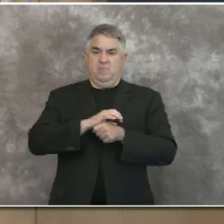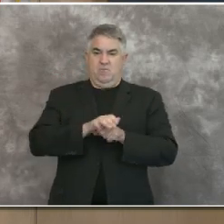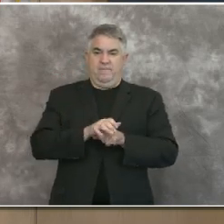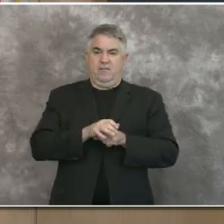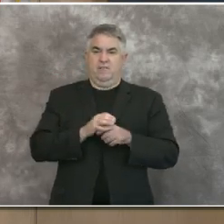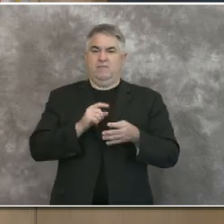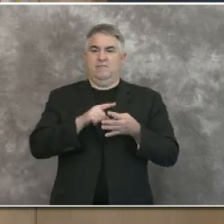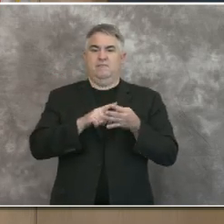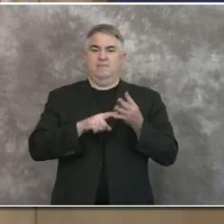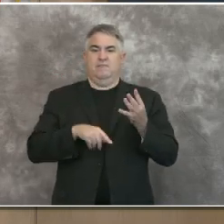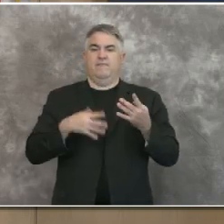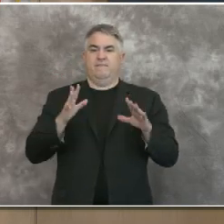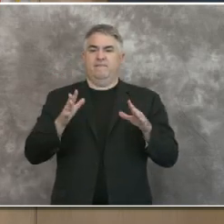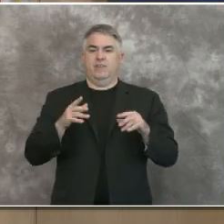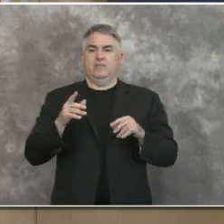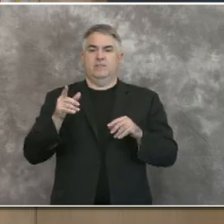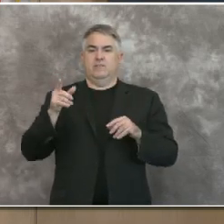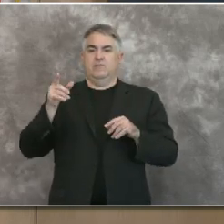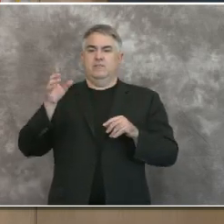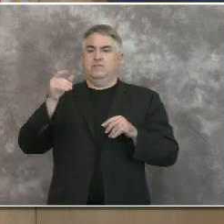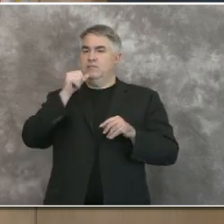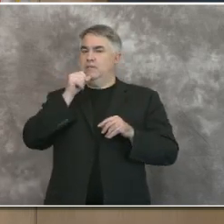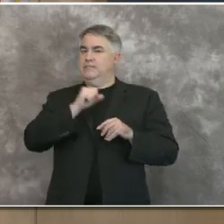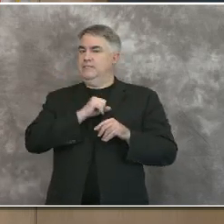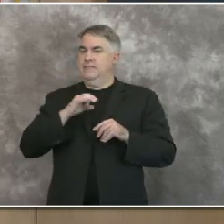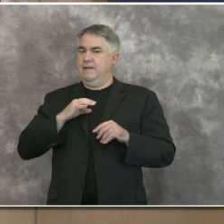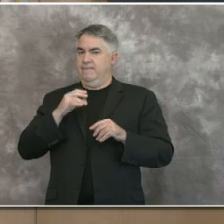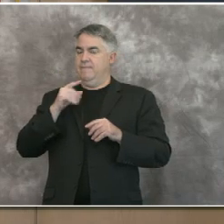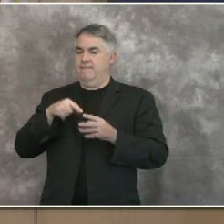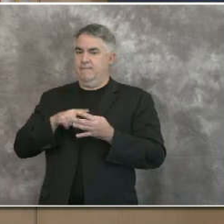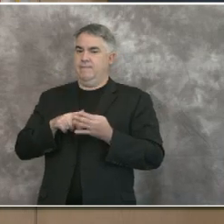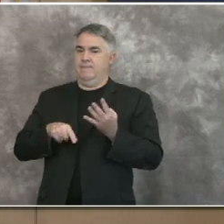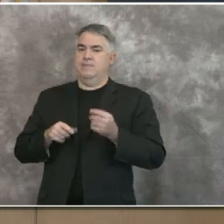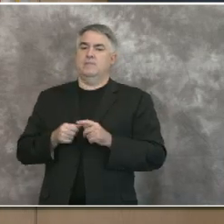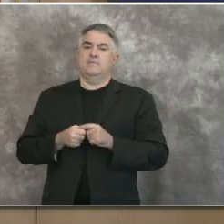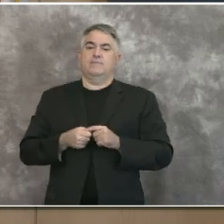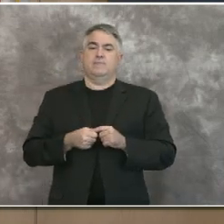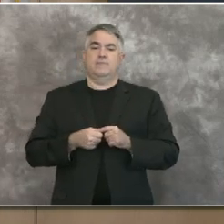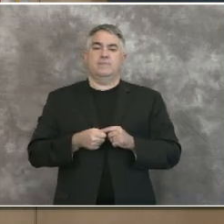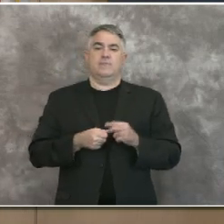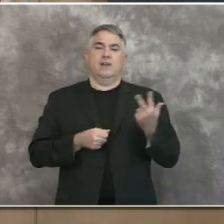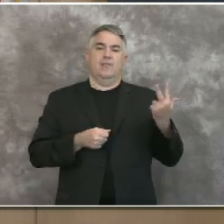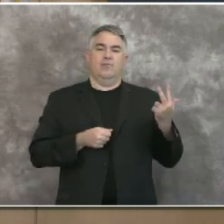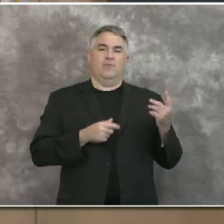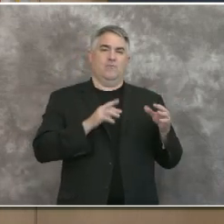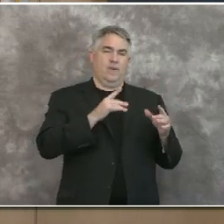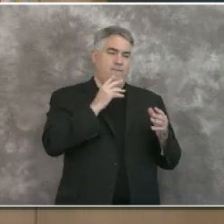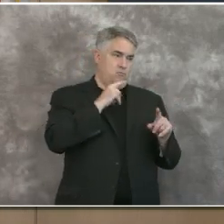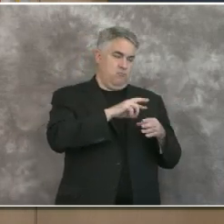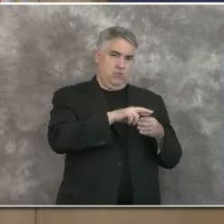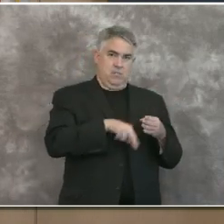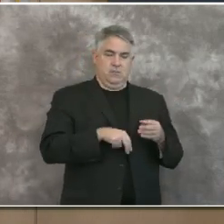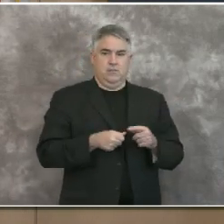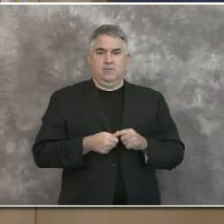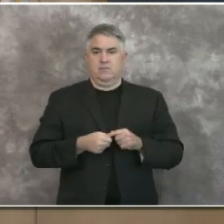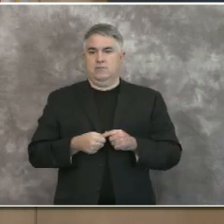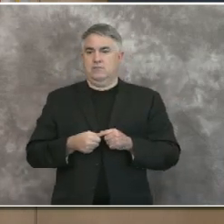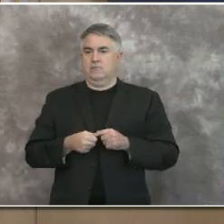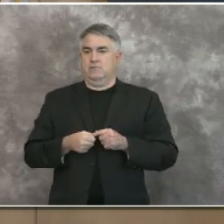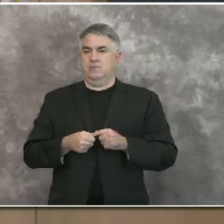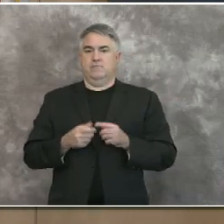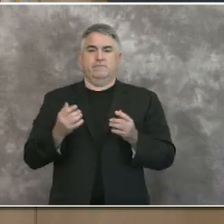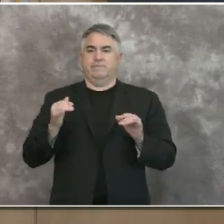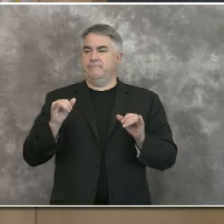of the Convention Center and not staff. 3 tests are still pending results, and 27 are indeterminate, and we